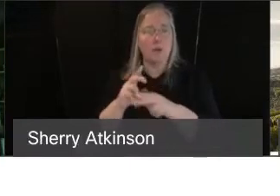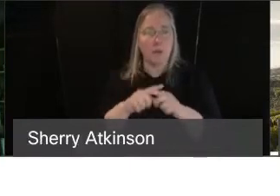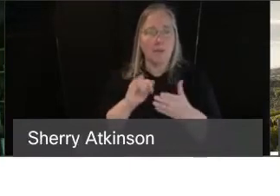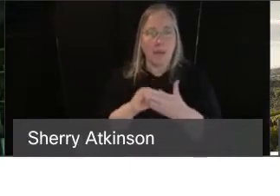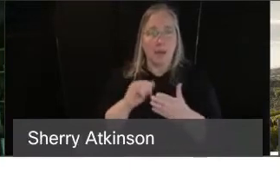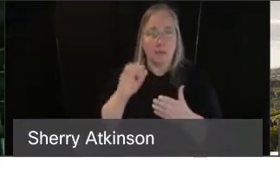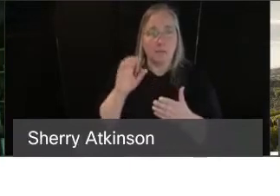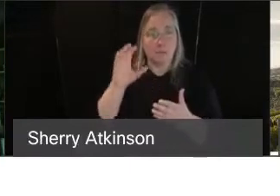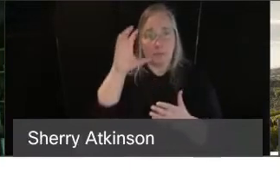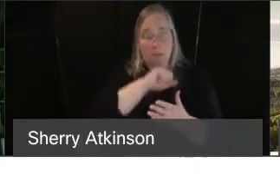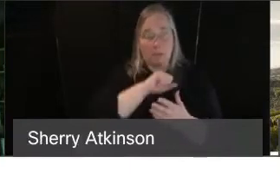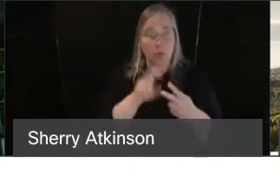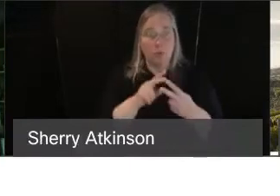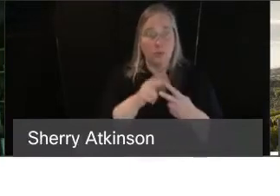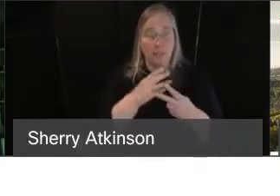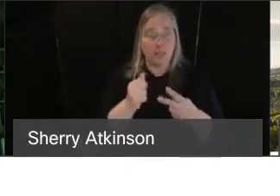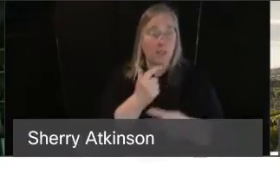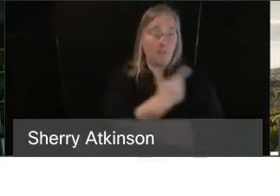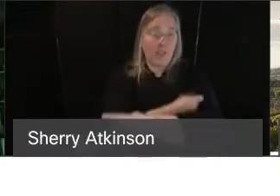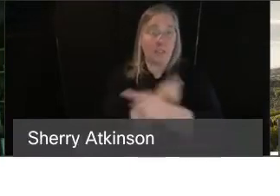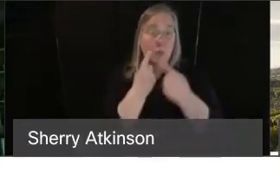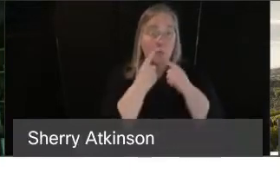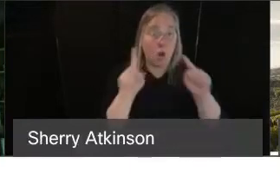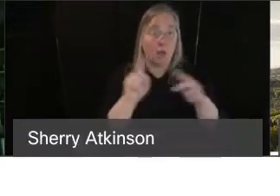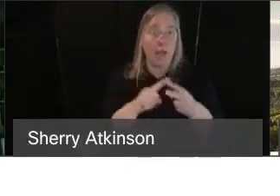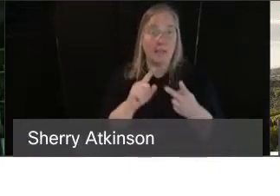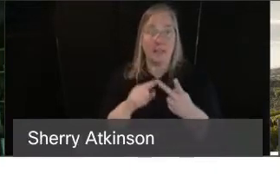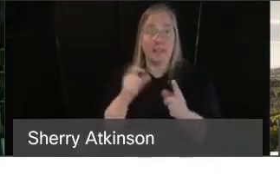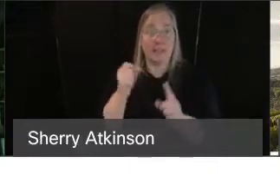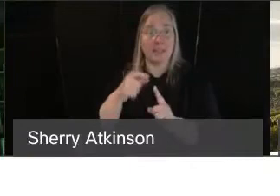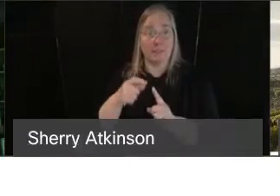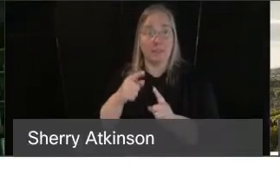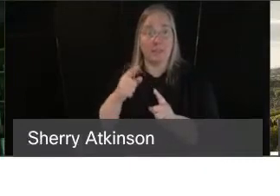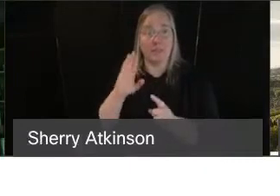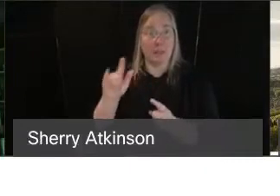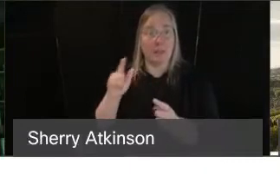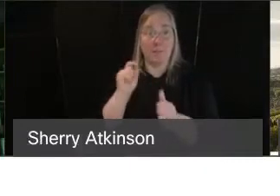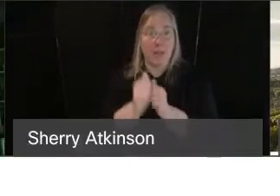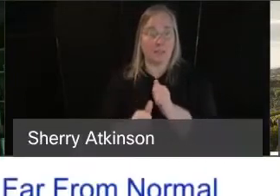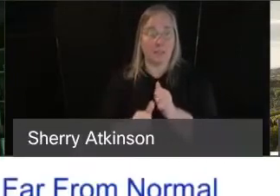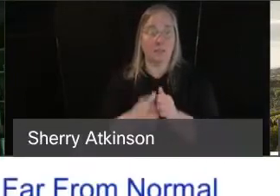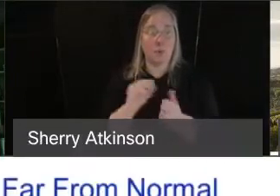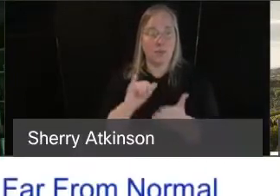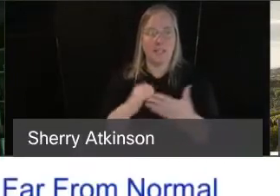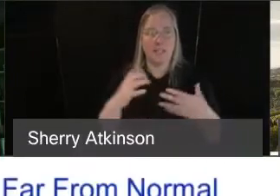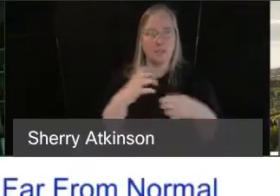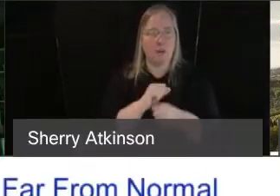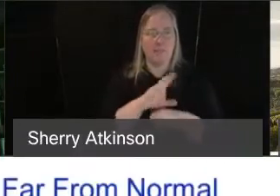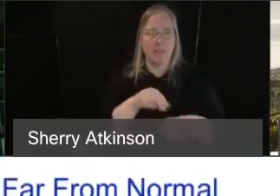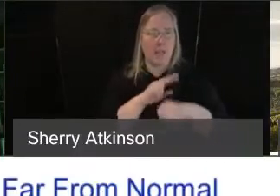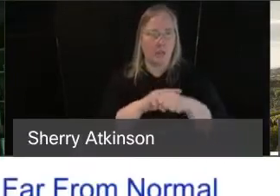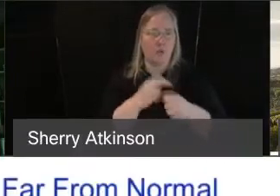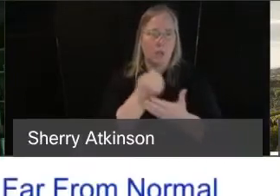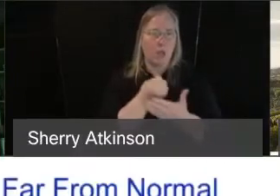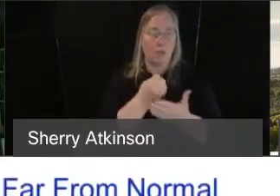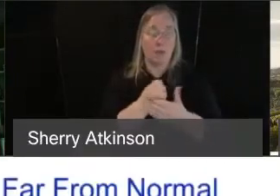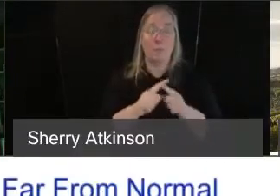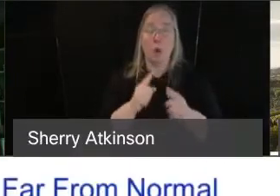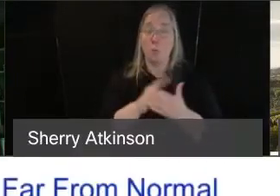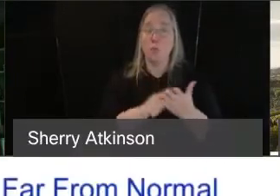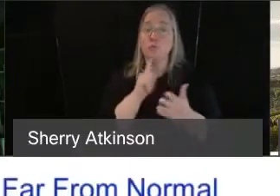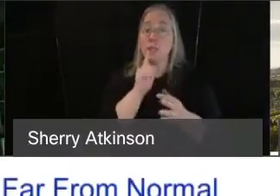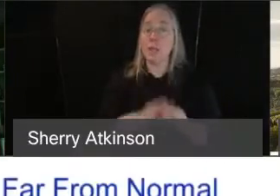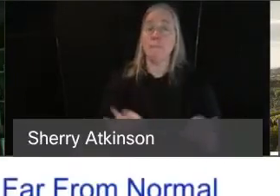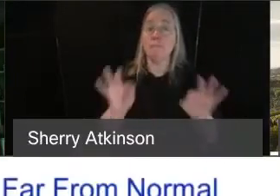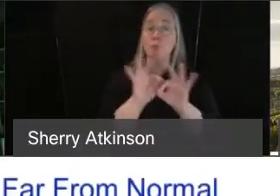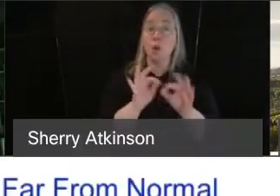rollout works and that fiscal stimulus passes. So this is kind of a summary of the national economy. But what's really important is